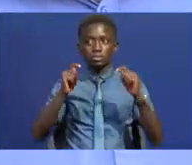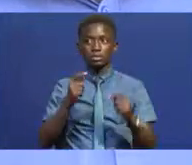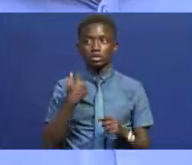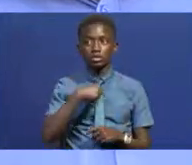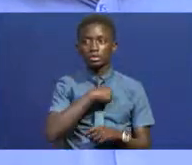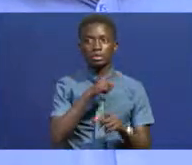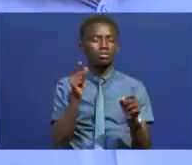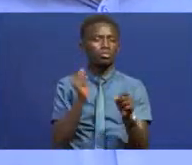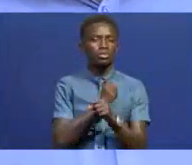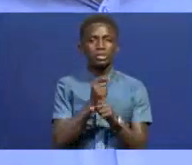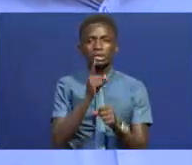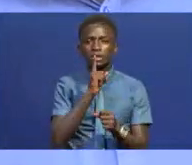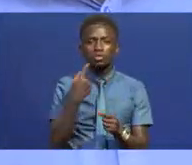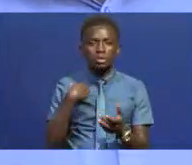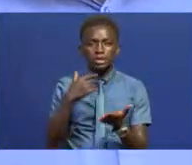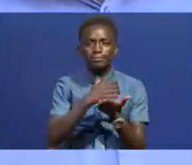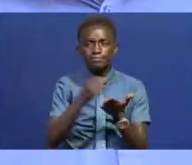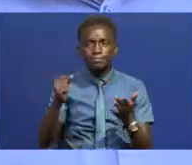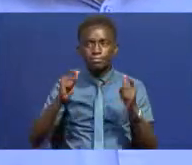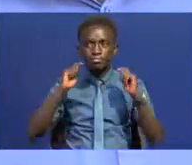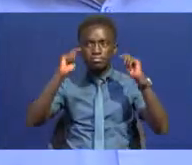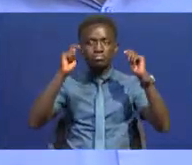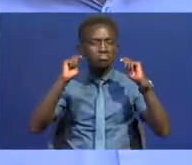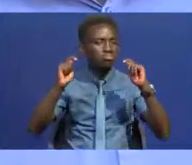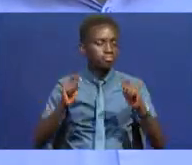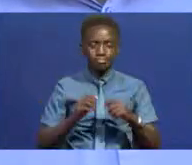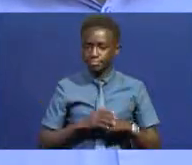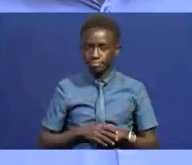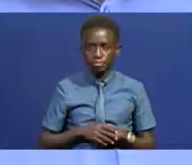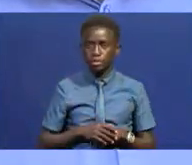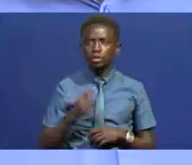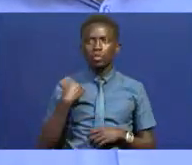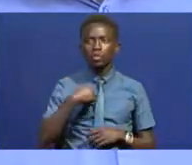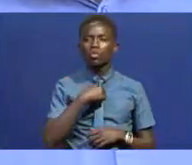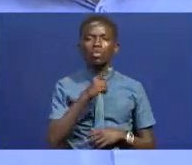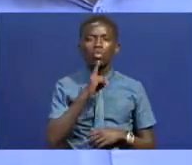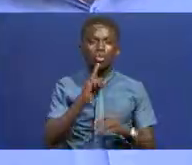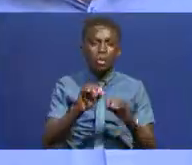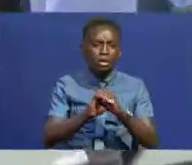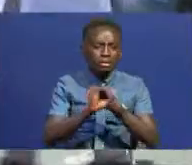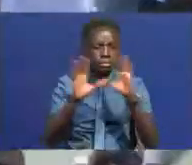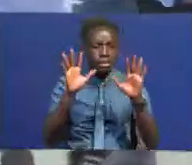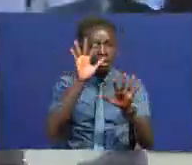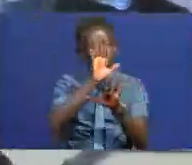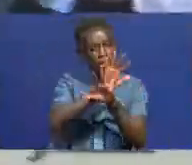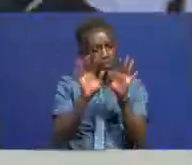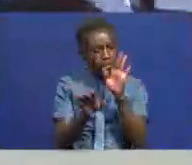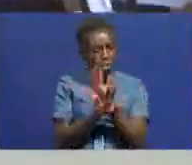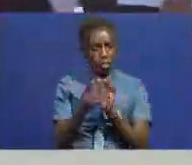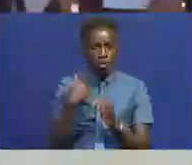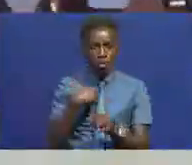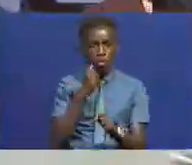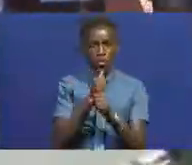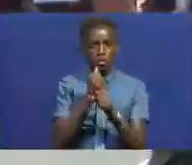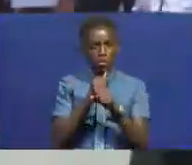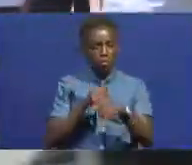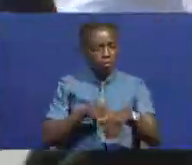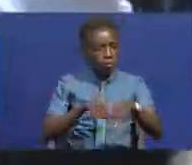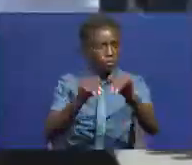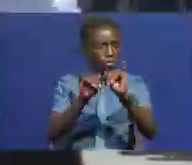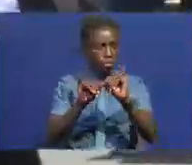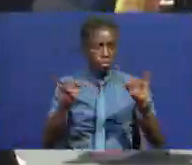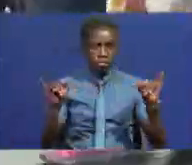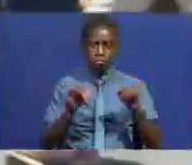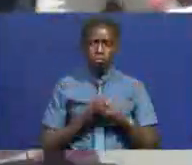agreement. The orders the judge gave were self-effecting. And to that point, we know that those ones were complied with. Yes. Further, he ordered doctors in all